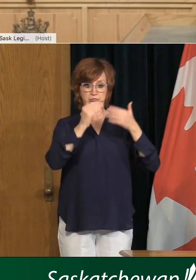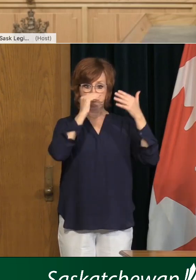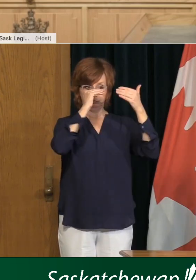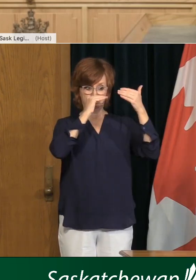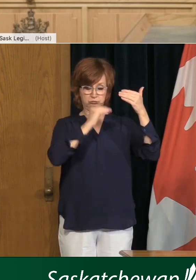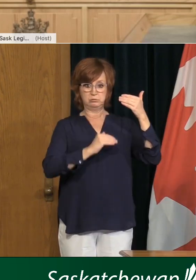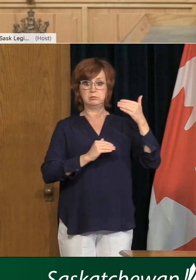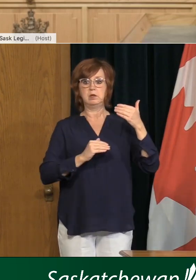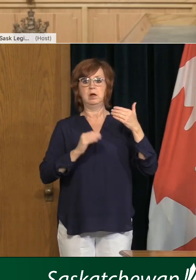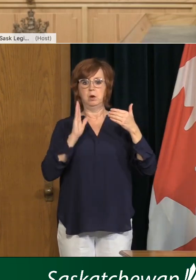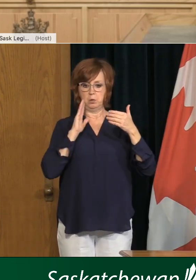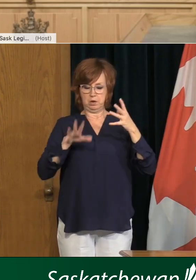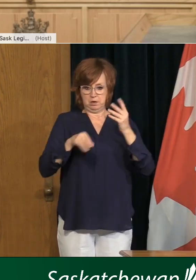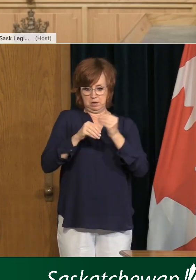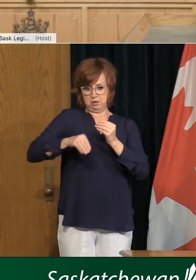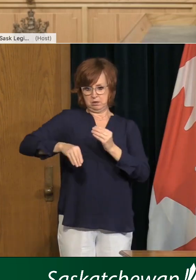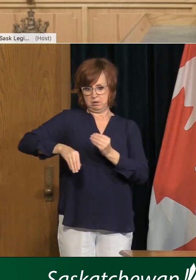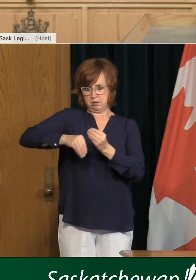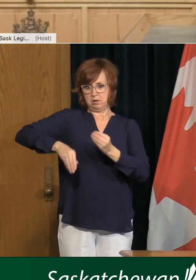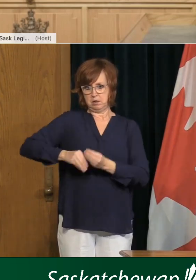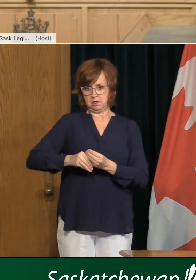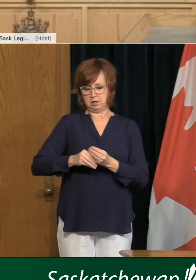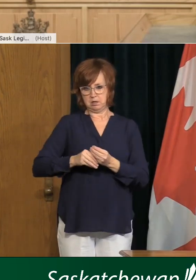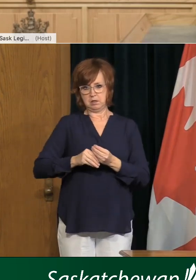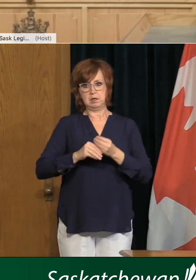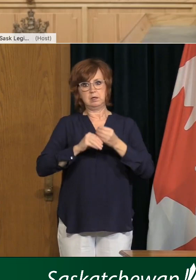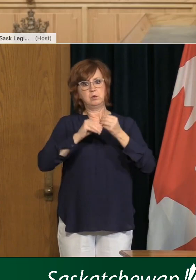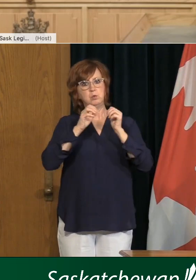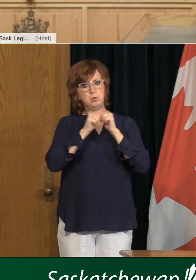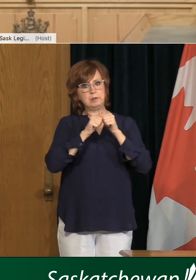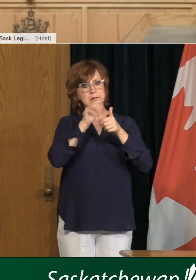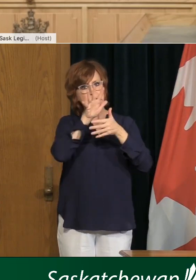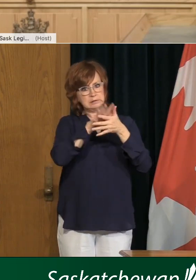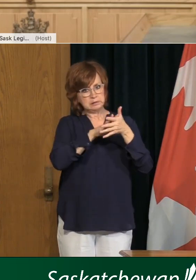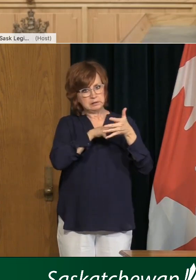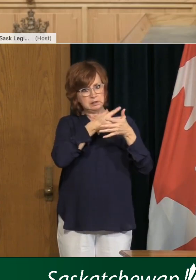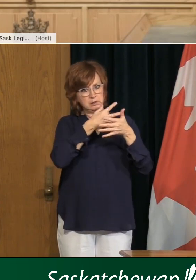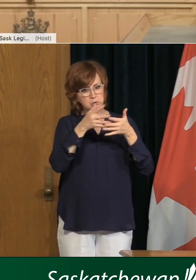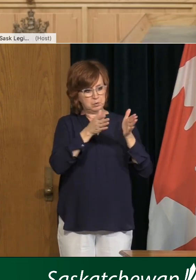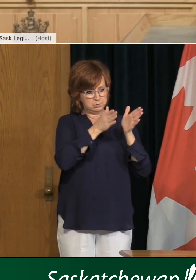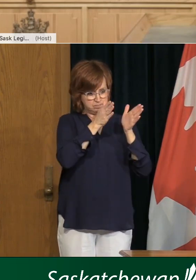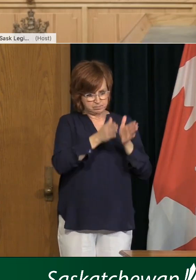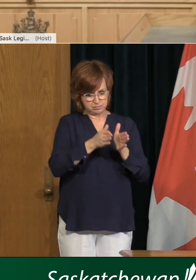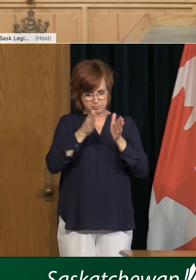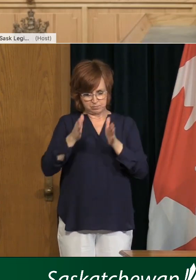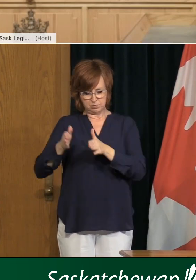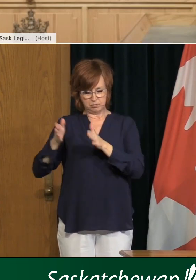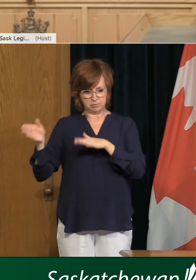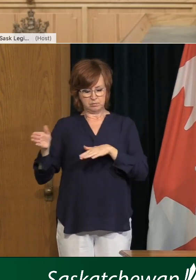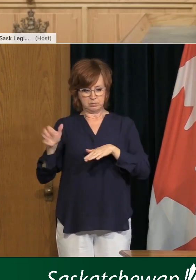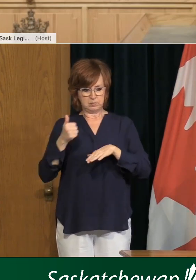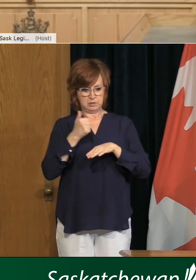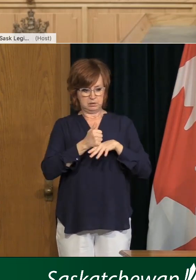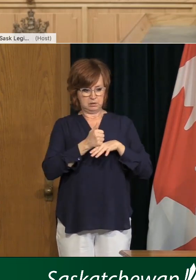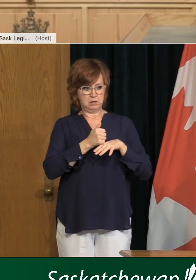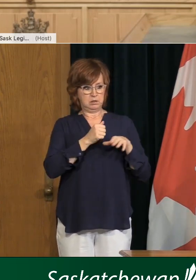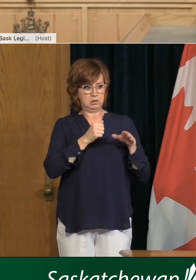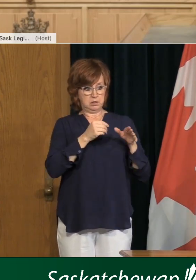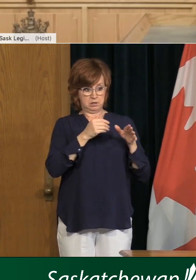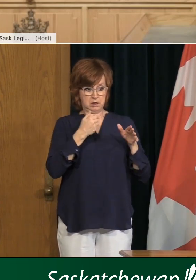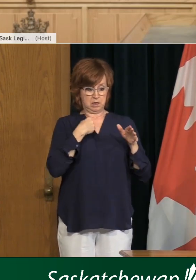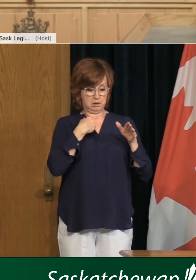expanded, but these will only be done where necessary, where appropriate, and where it is safe to do so.